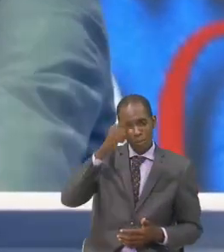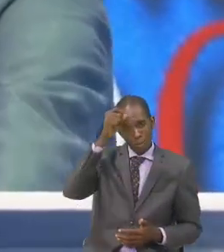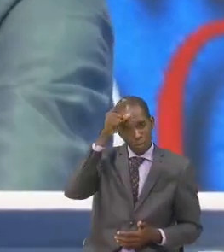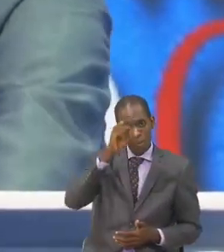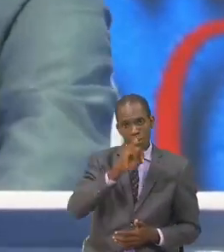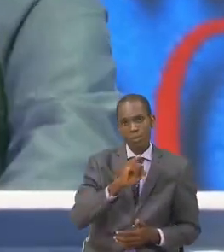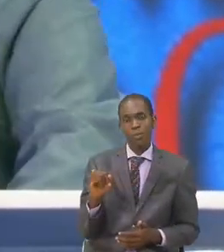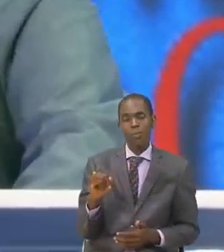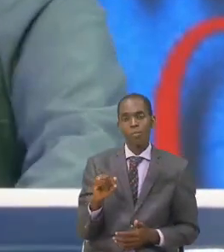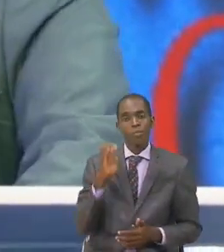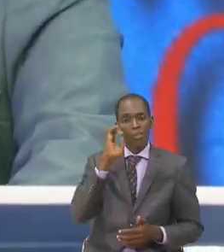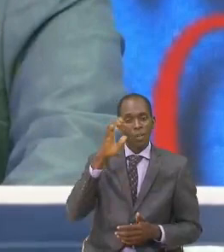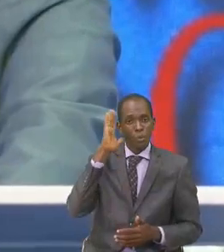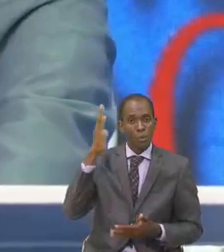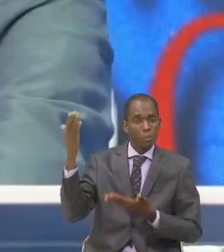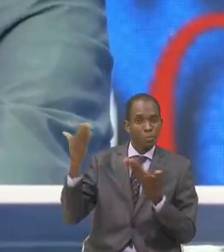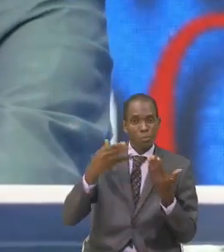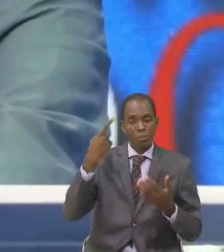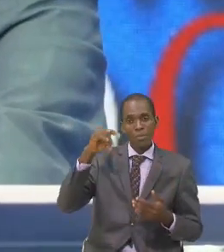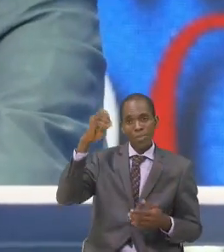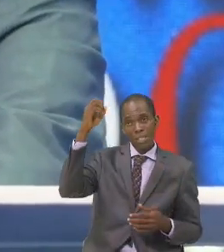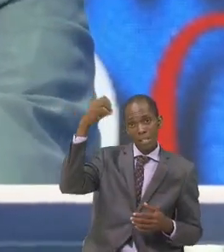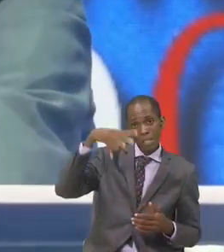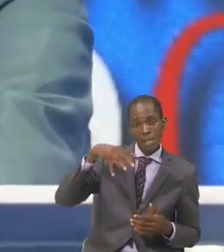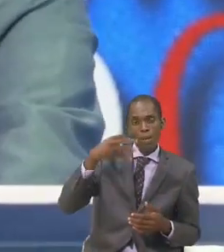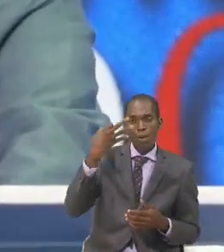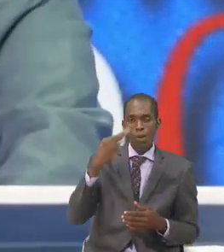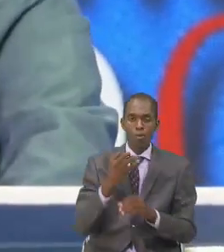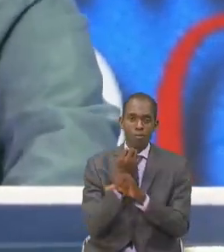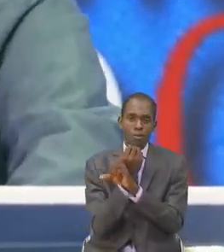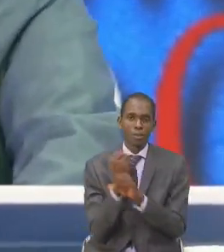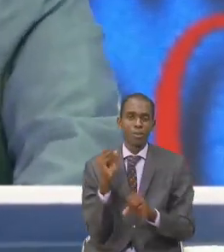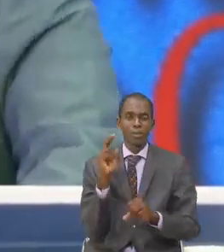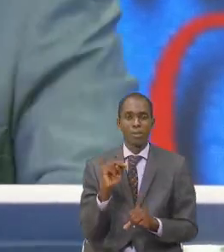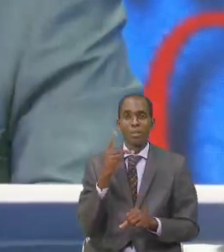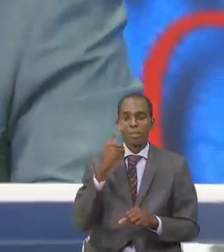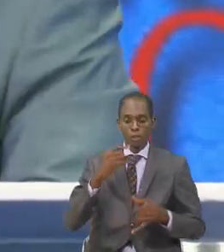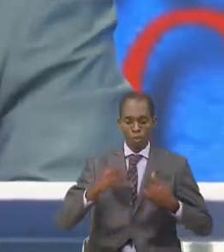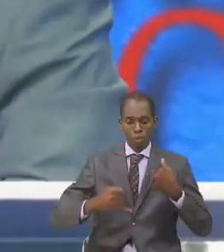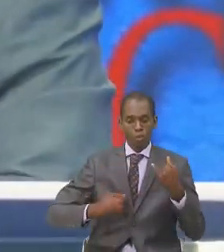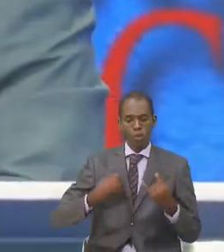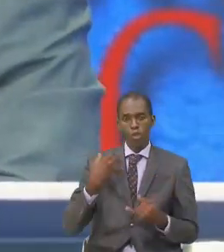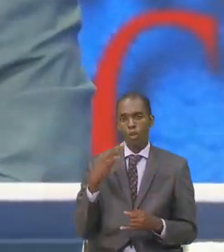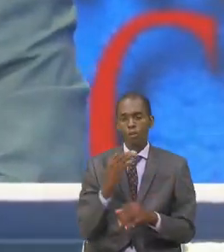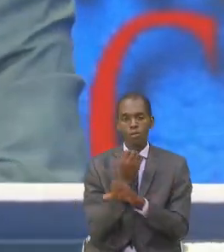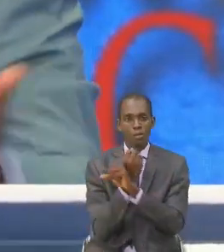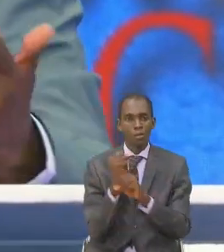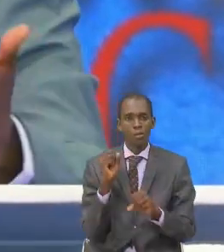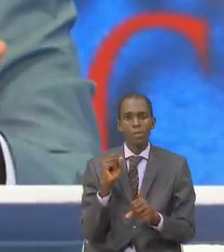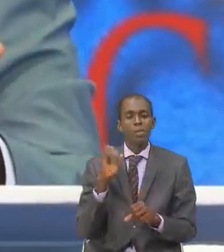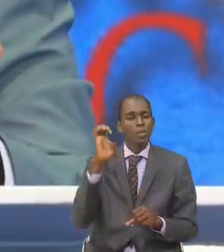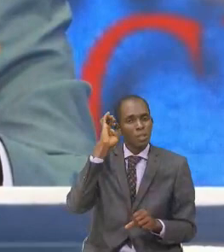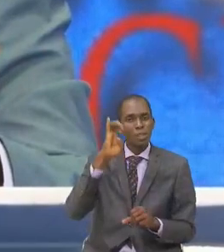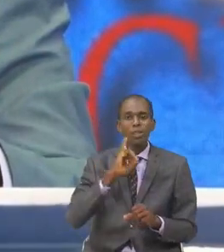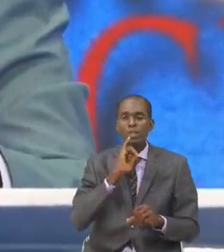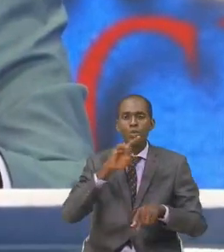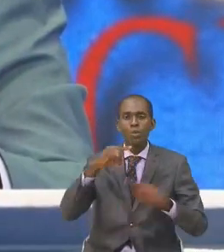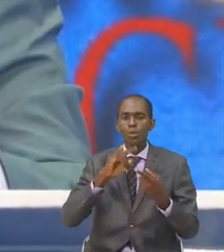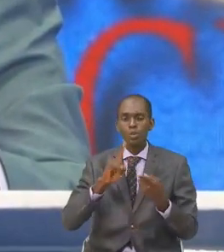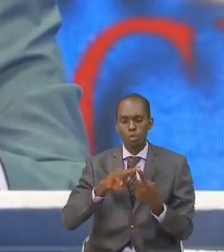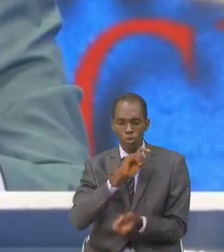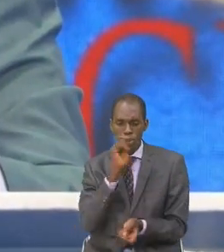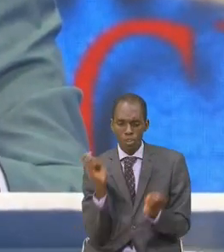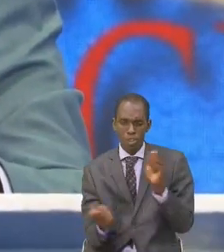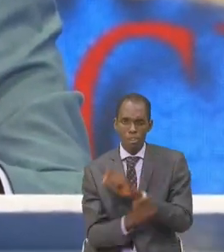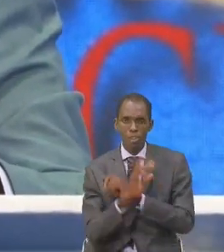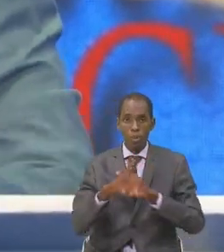light, enlightenment. It brings that to you. It's going to bring the light of salvation, the